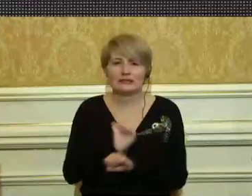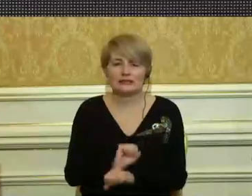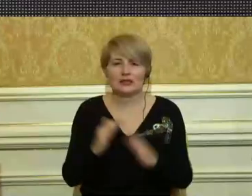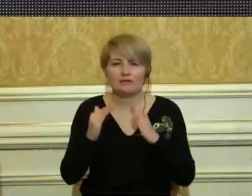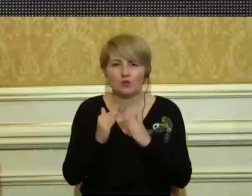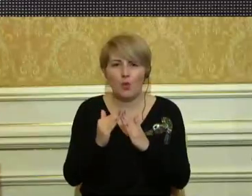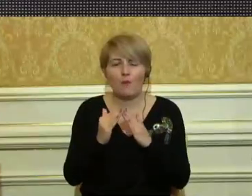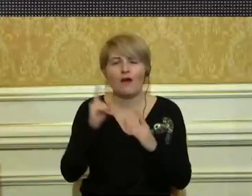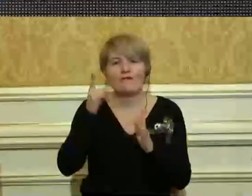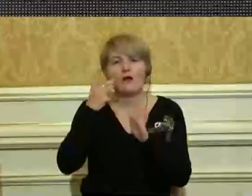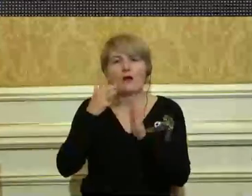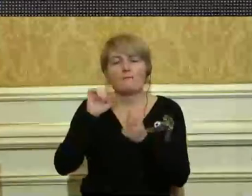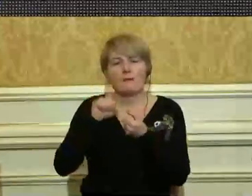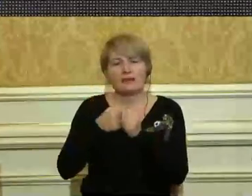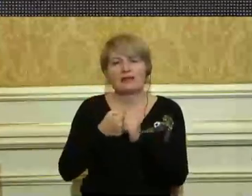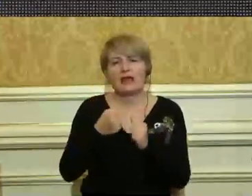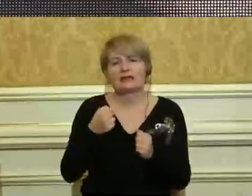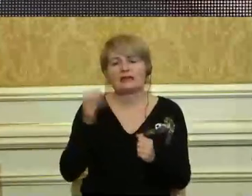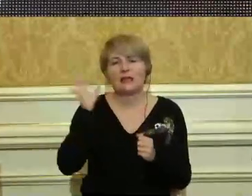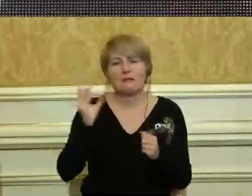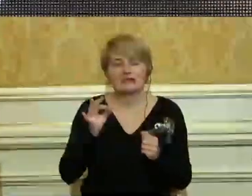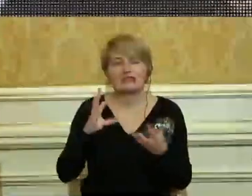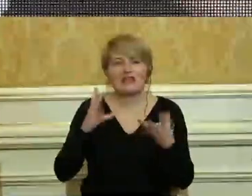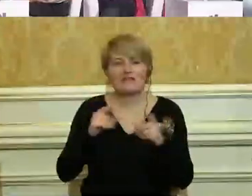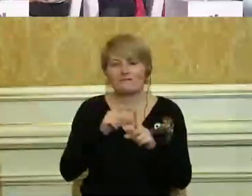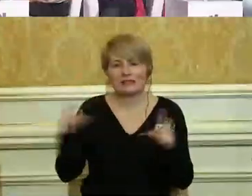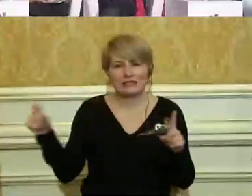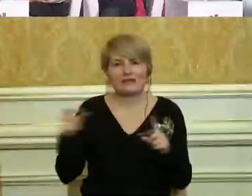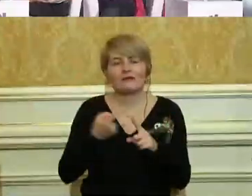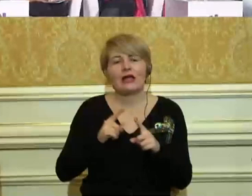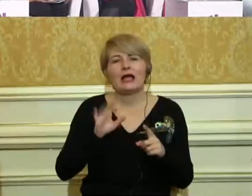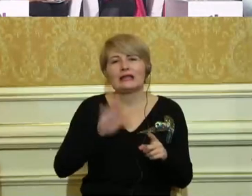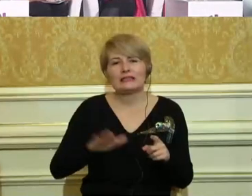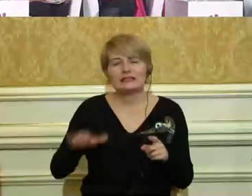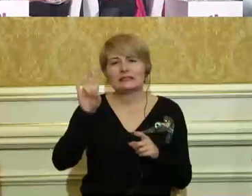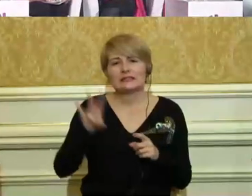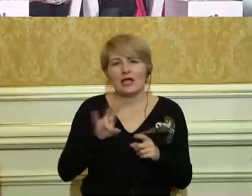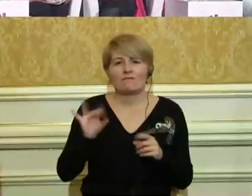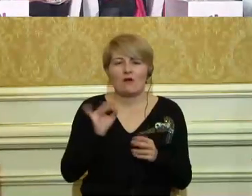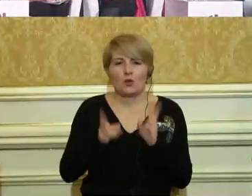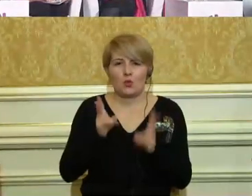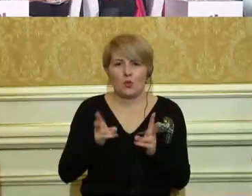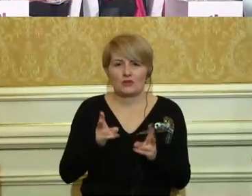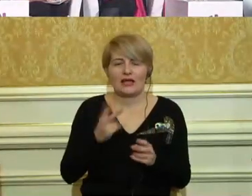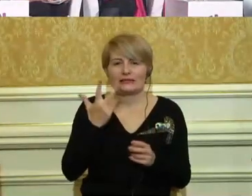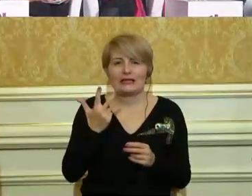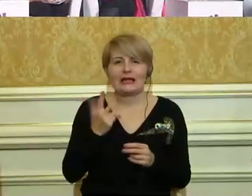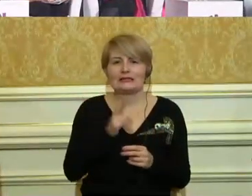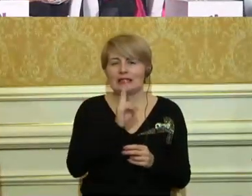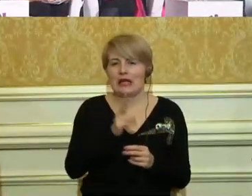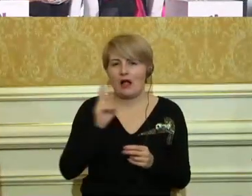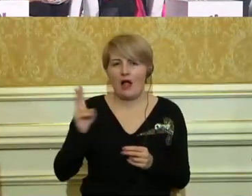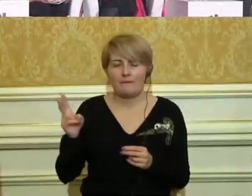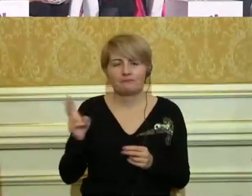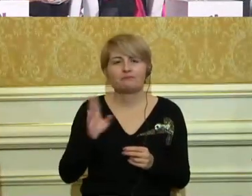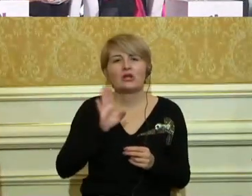that, Kinder, Küche, Kirche, so three K. It's like women are not here